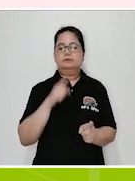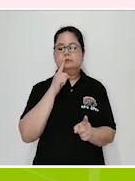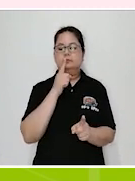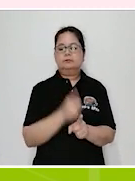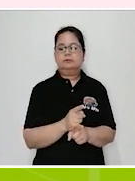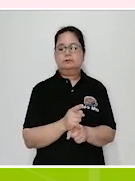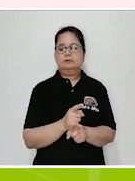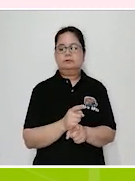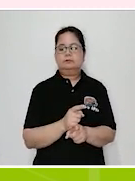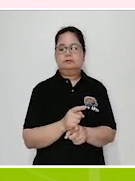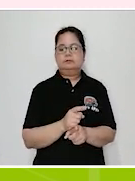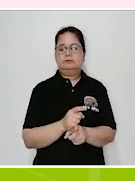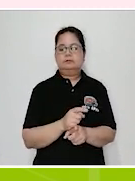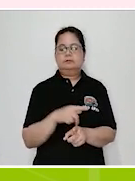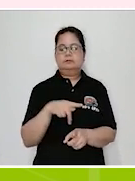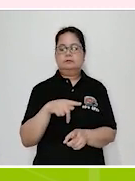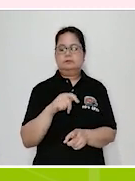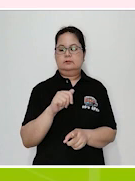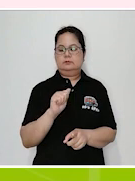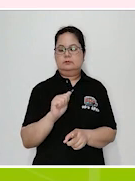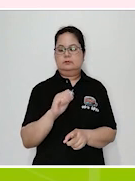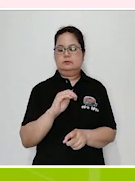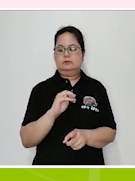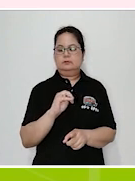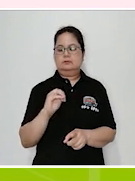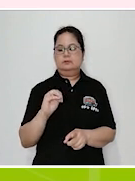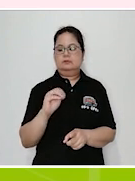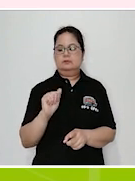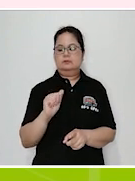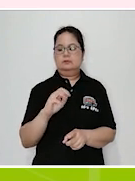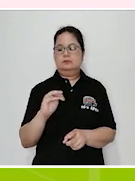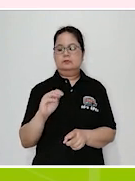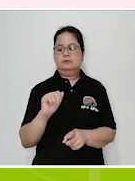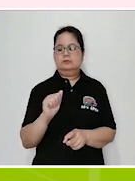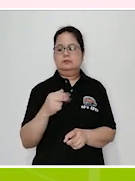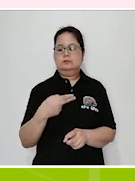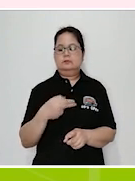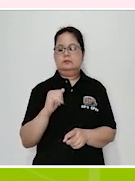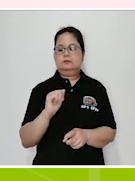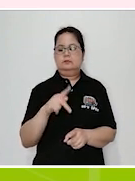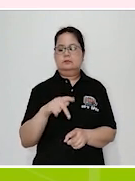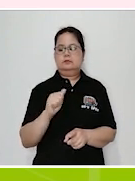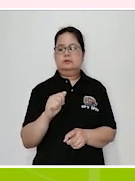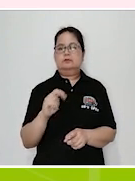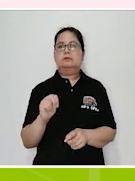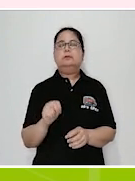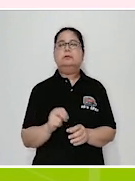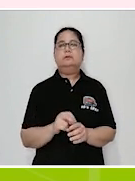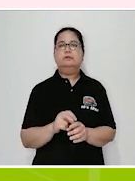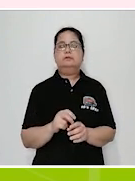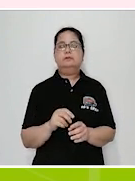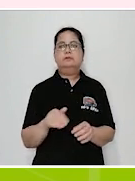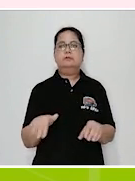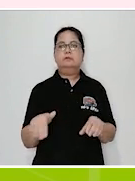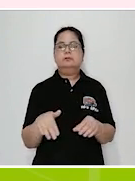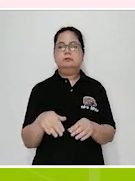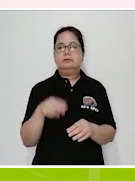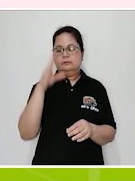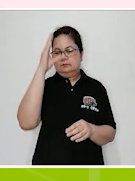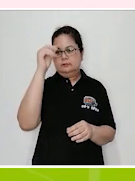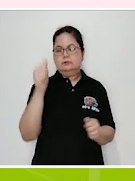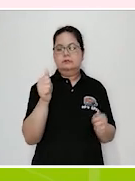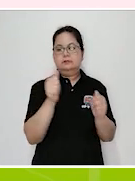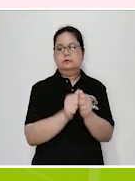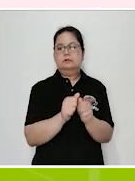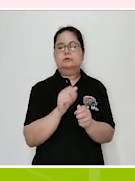Correct! This is pamamanhikan. It is a Filipino custom where a man,